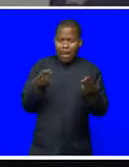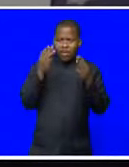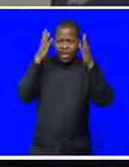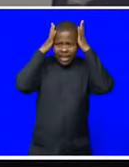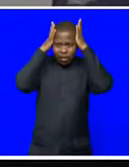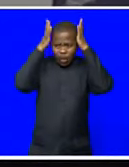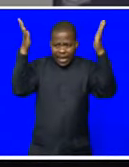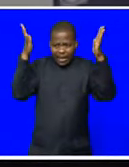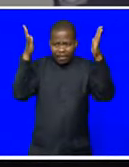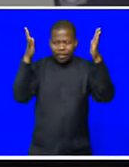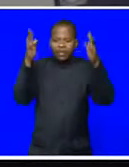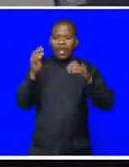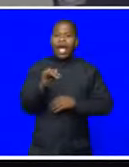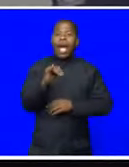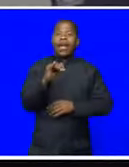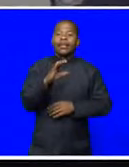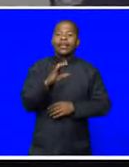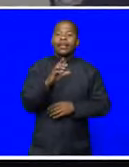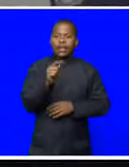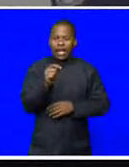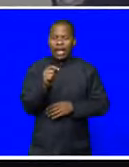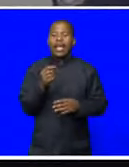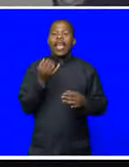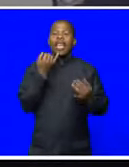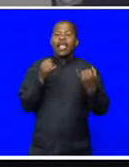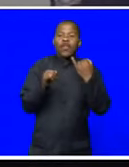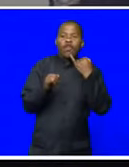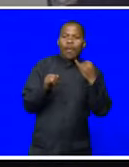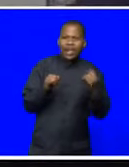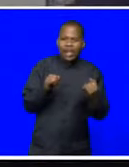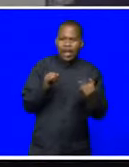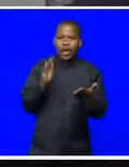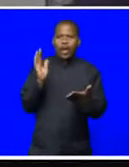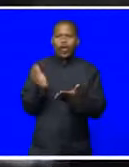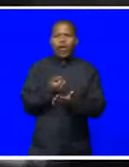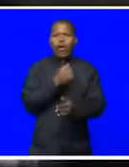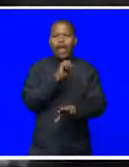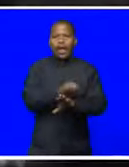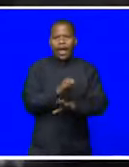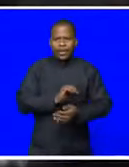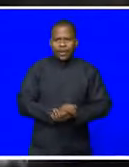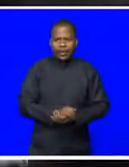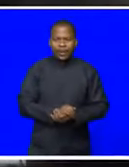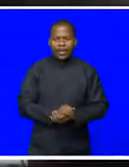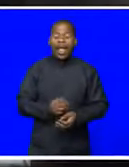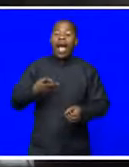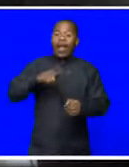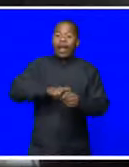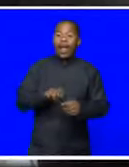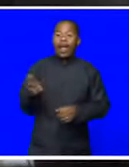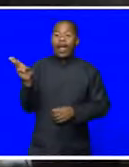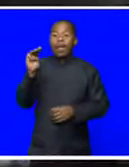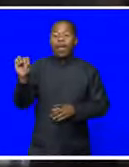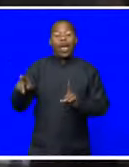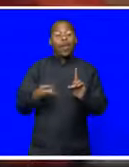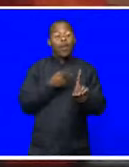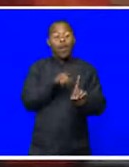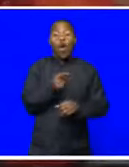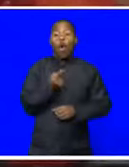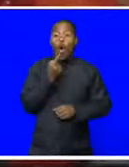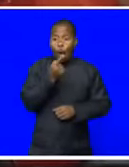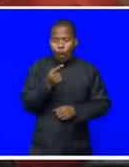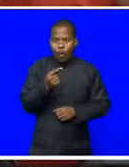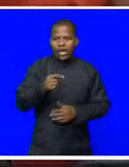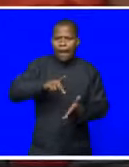every resource has access to information through the use of ICT. On another note, the Prime Minister said the strategic